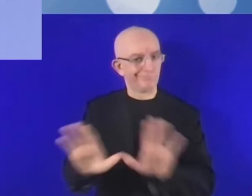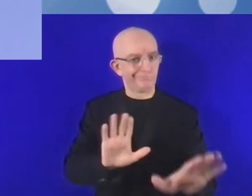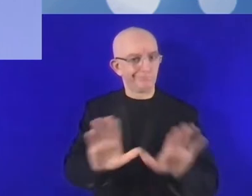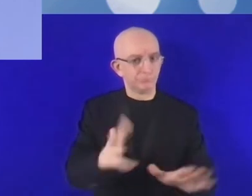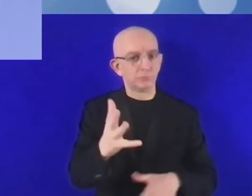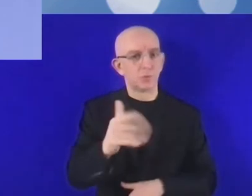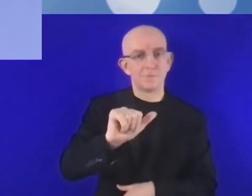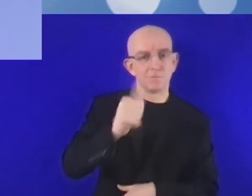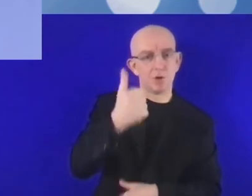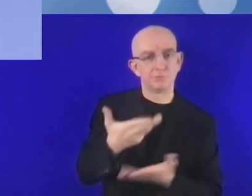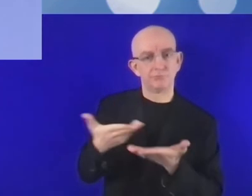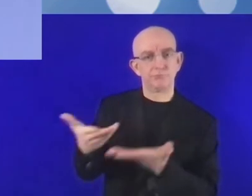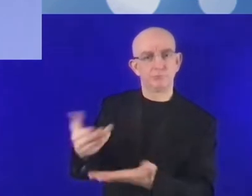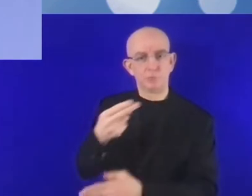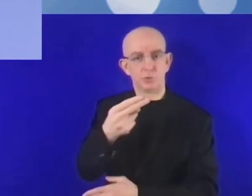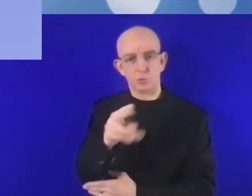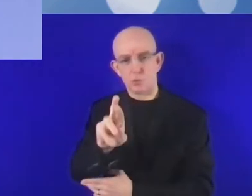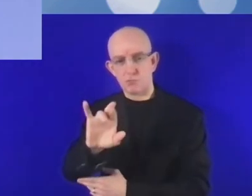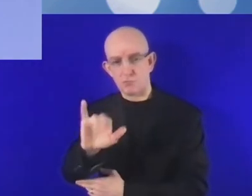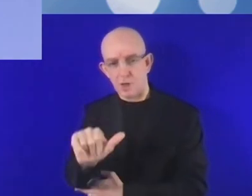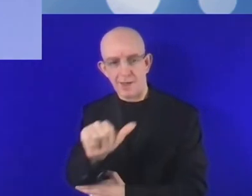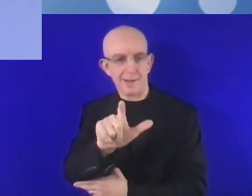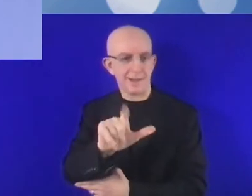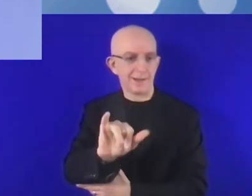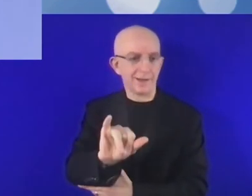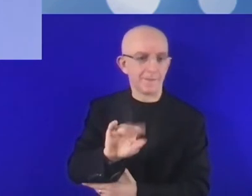thank you again mr chairman